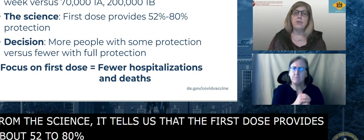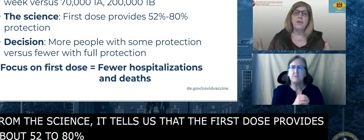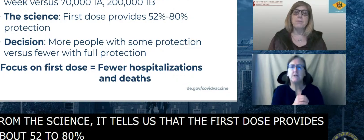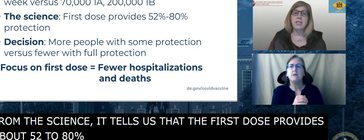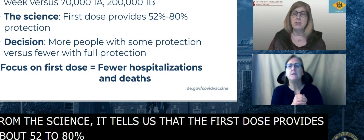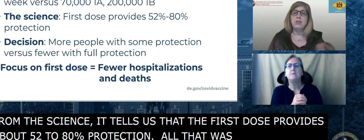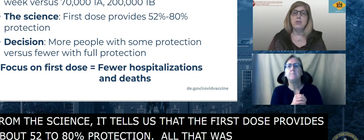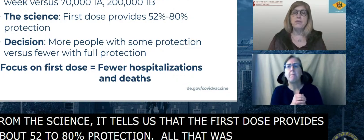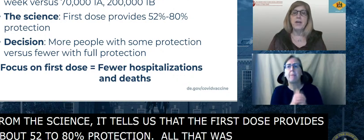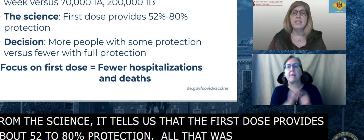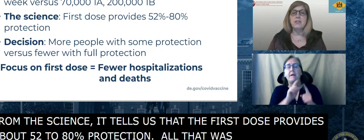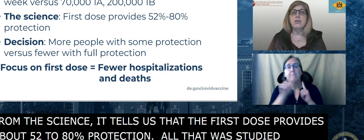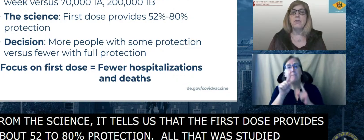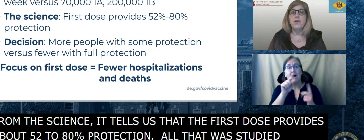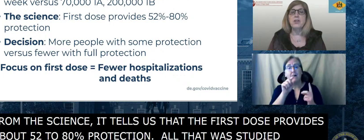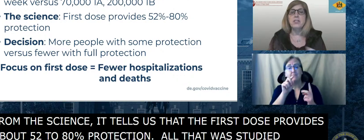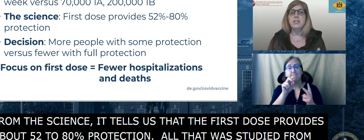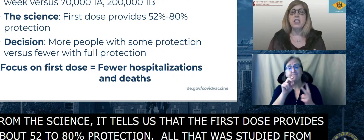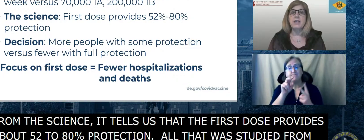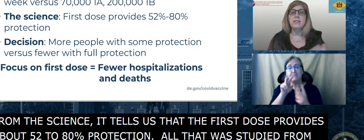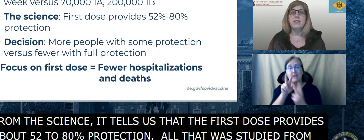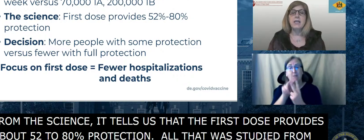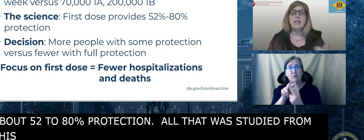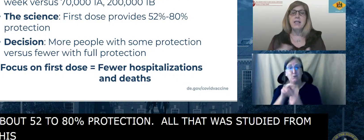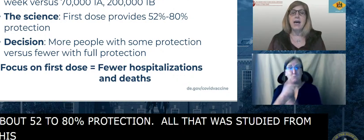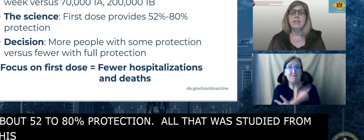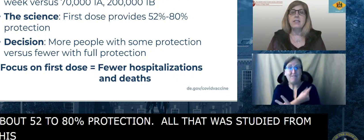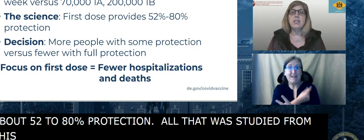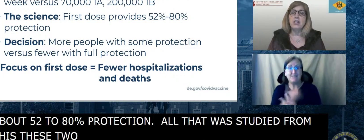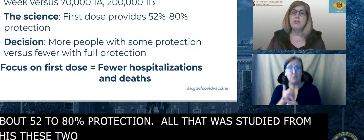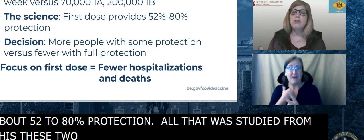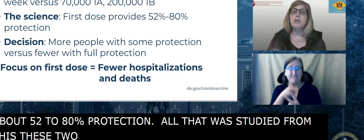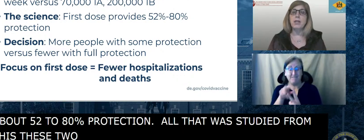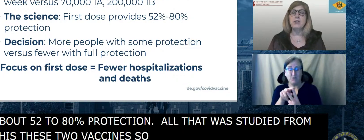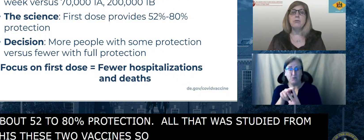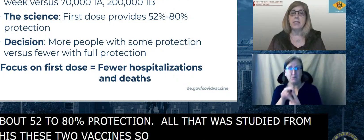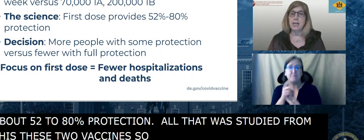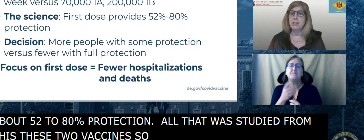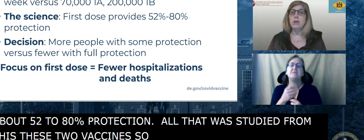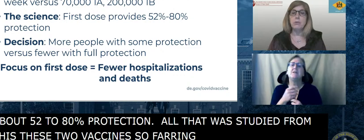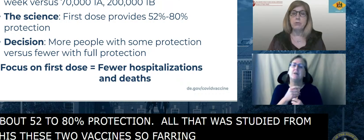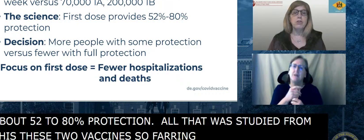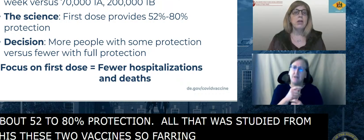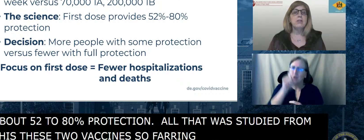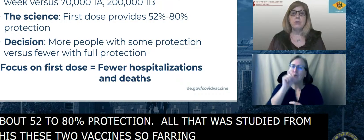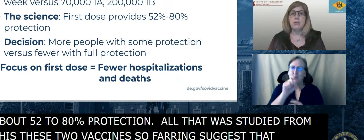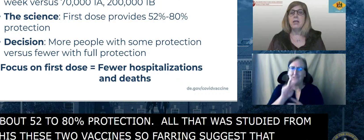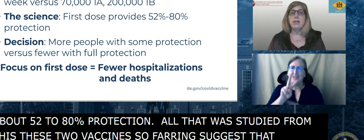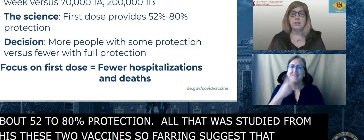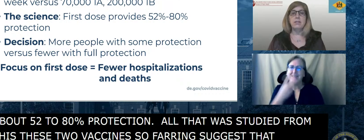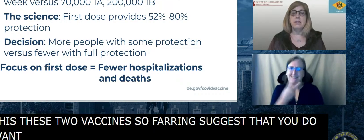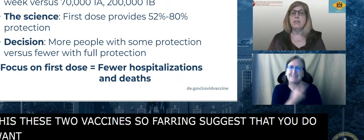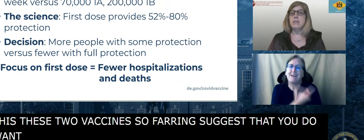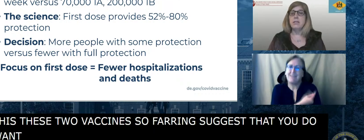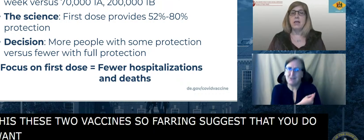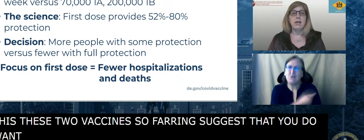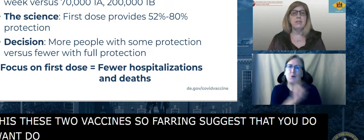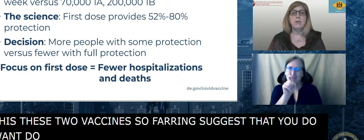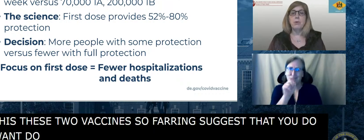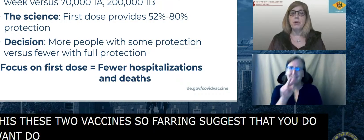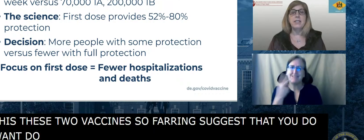dose, from these two vaccines so far, suggests that you do want to do a second dose. So the science